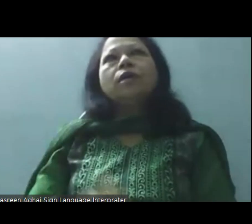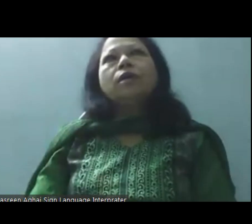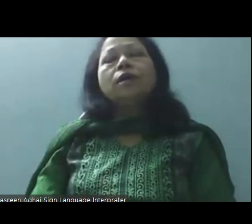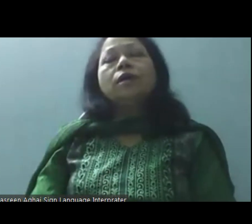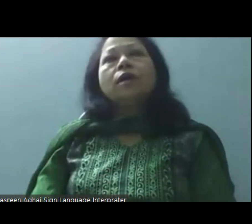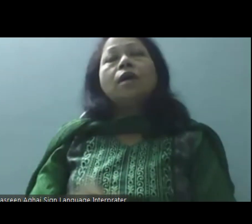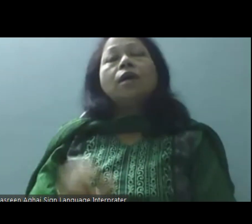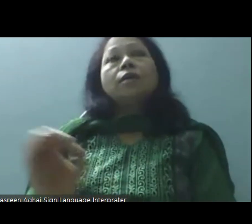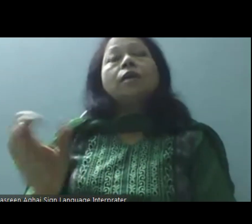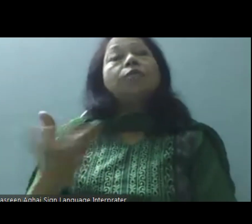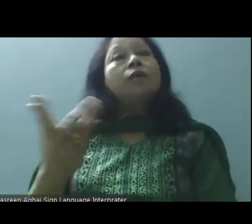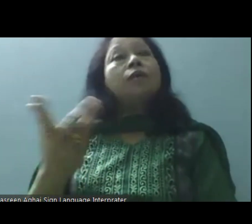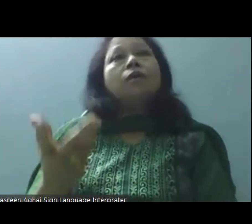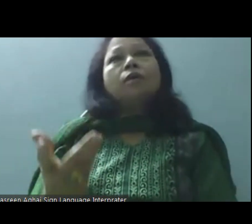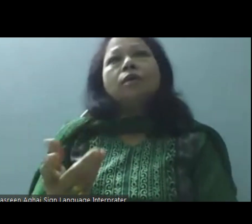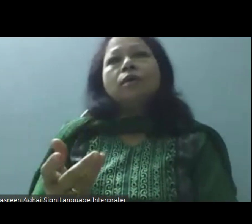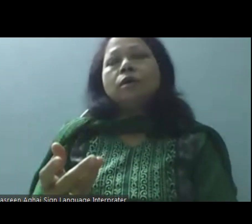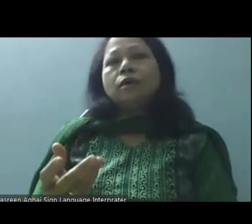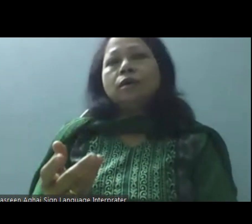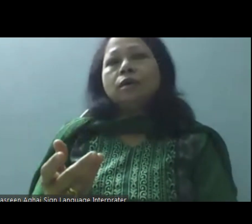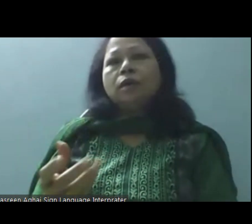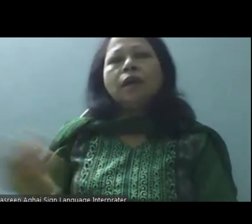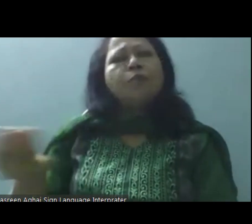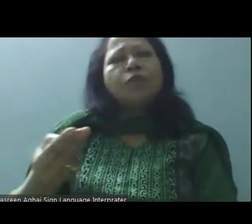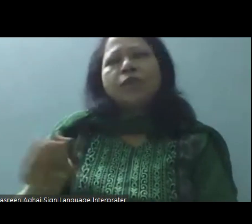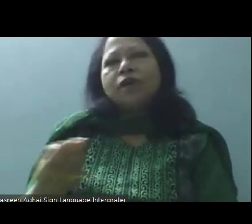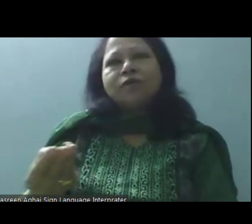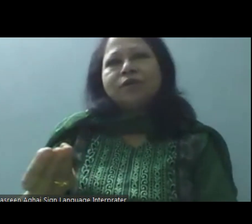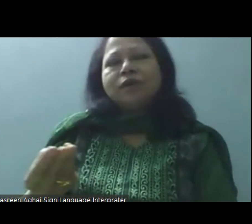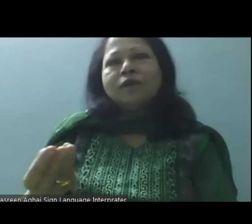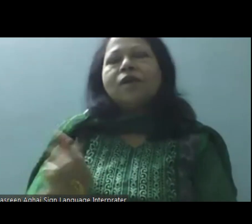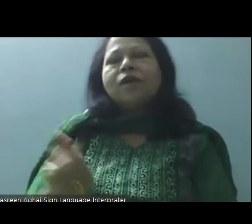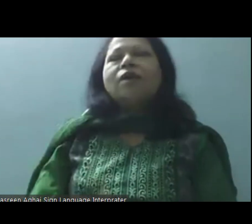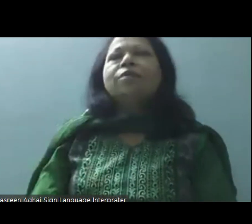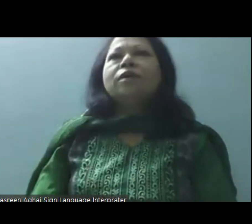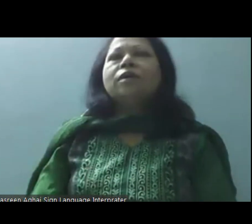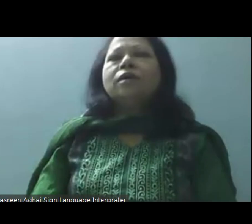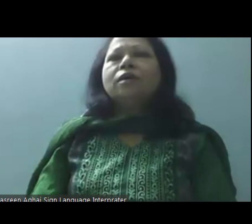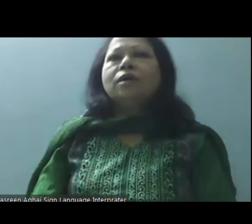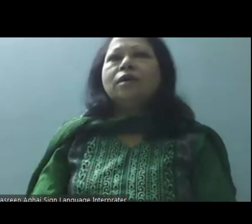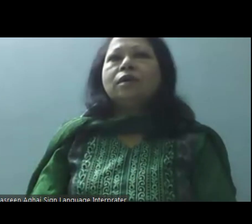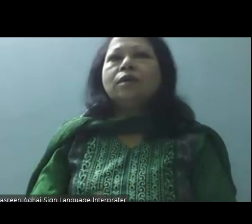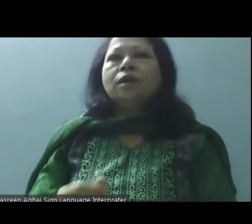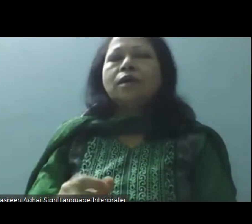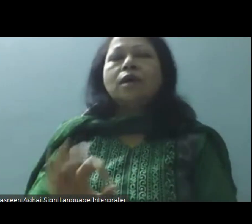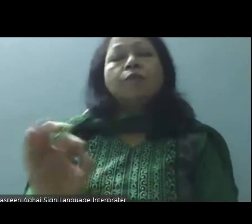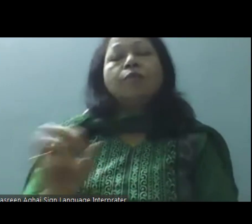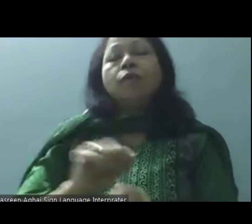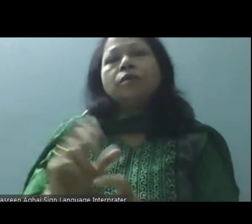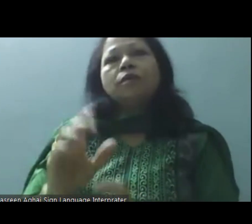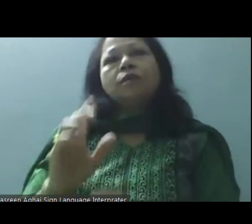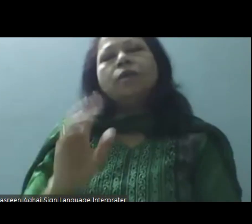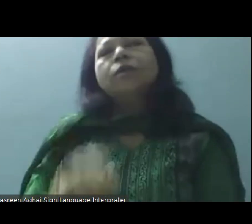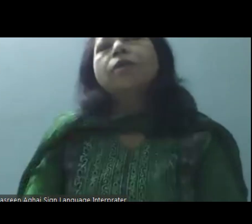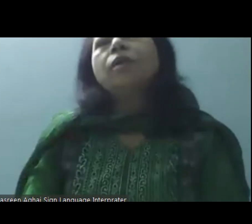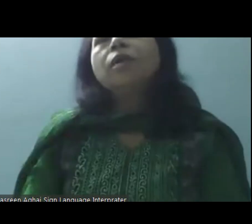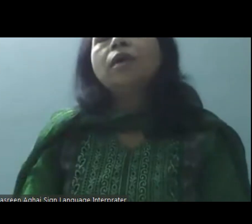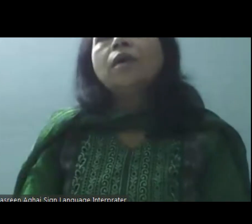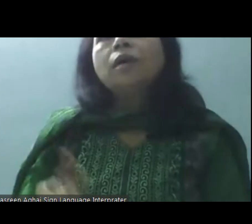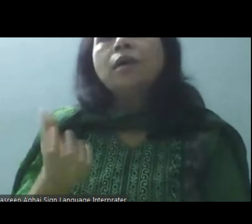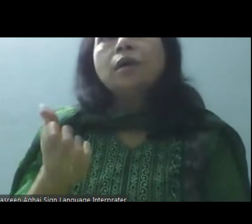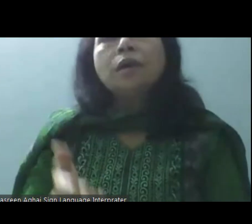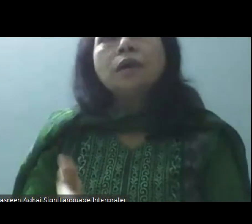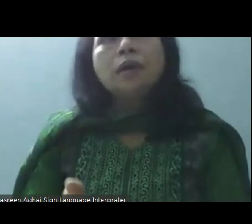making some research in the IT field because they have progressed during this